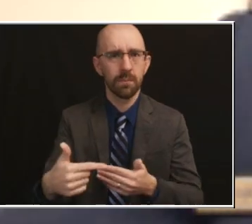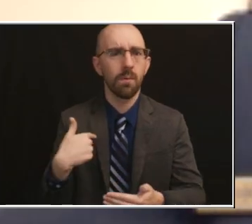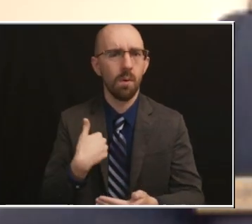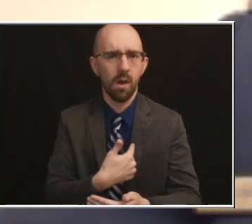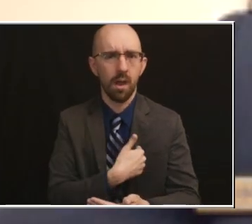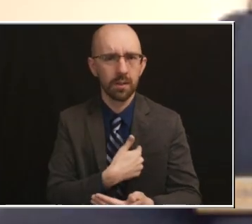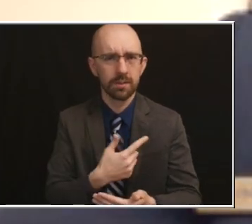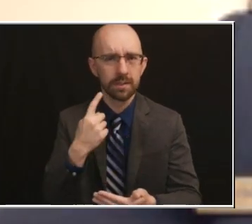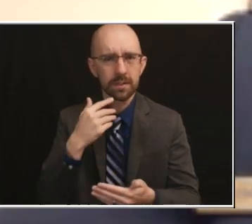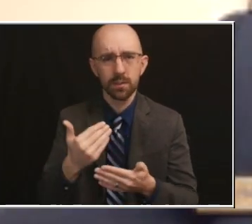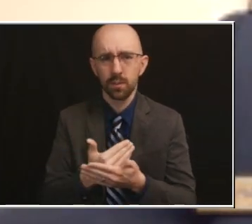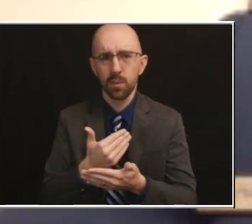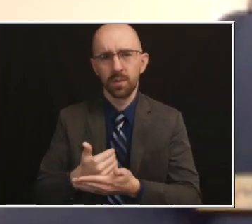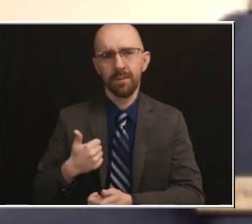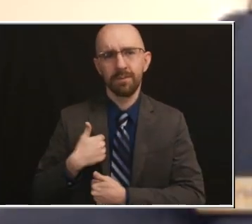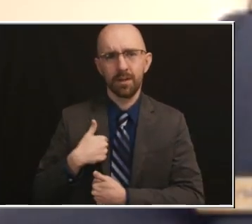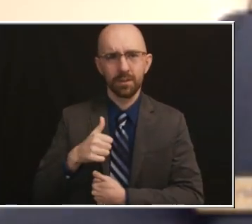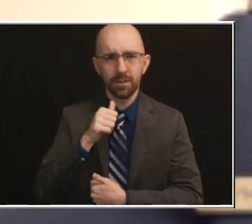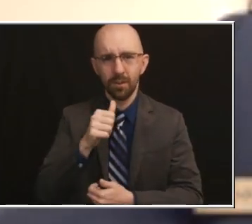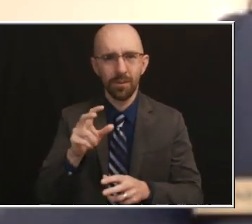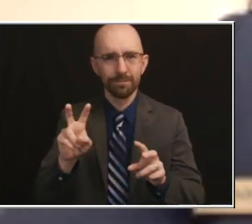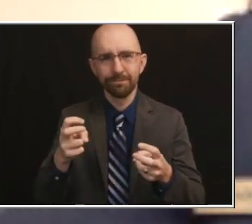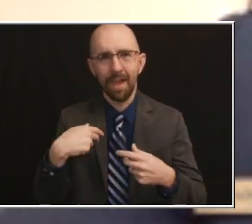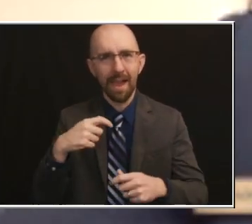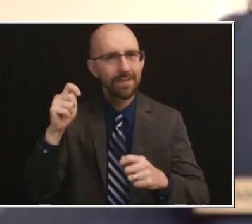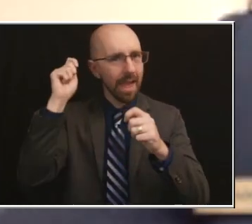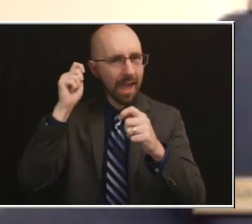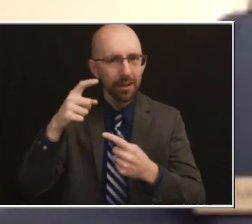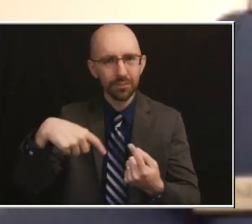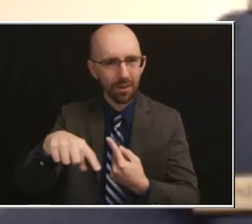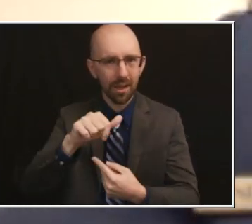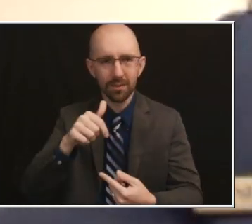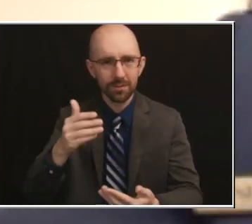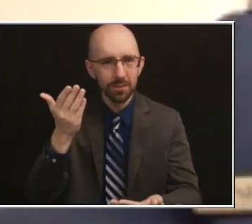newer veterans don't necessarily wear the hats around, so sometimes you don't really